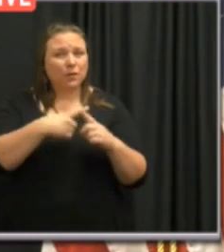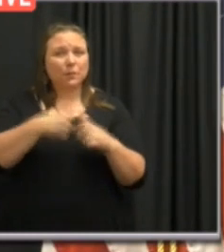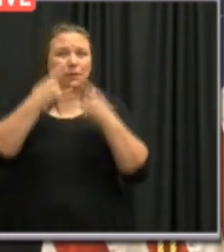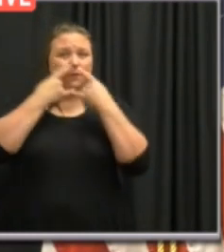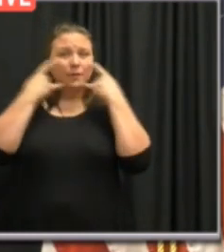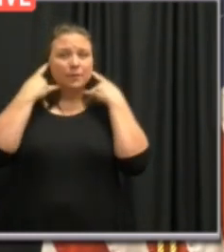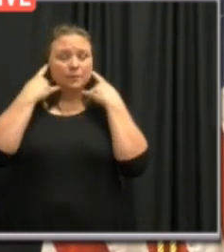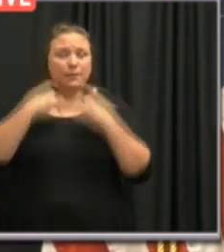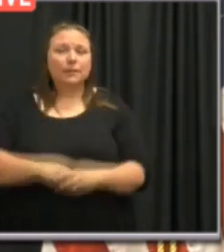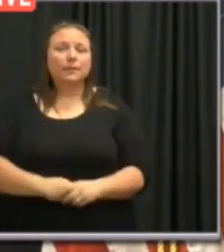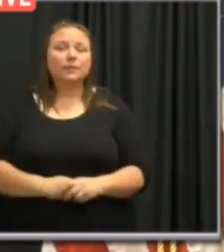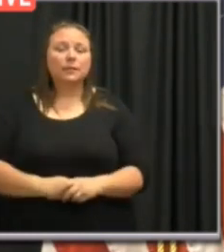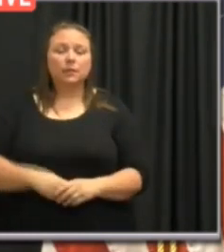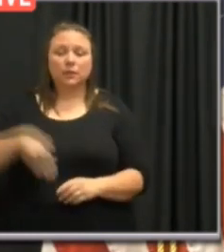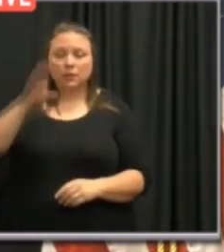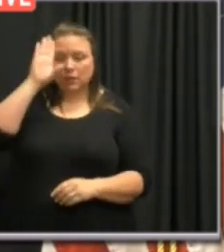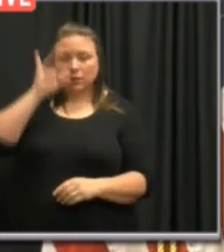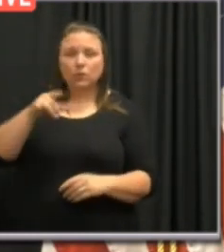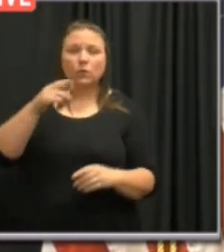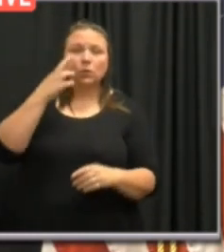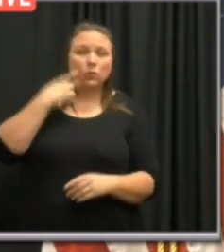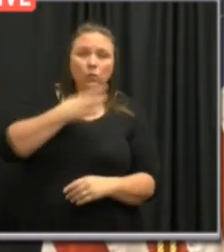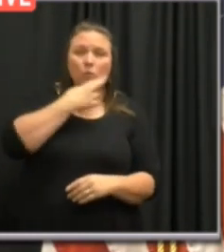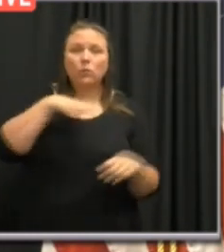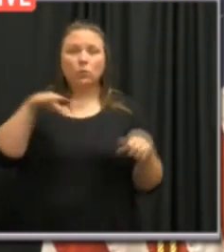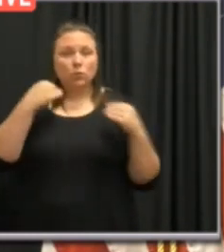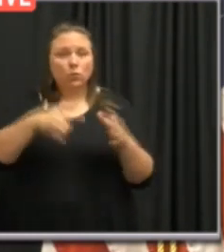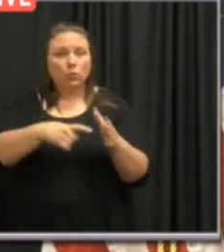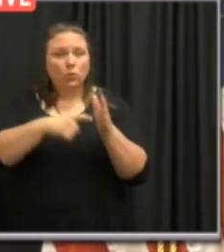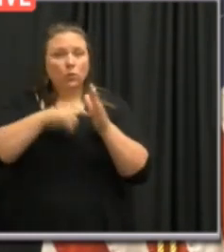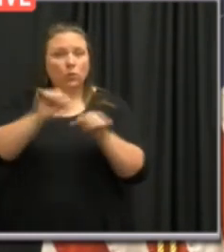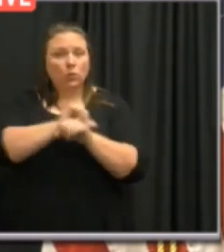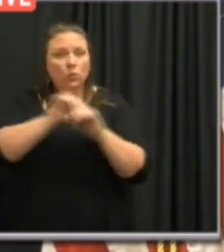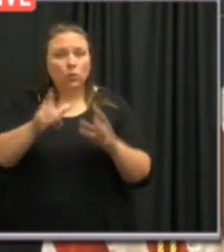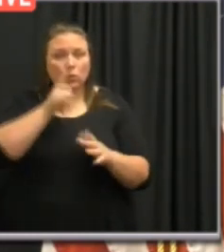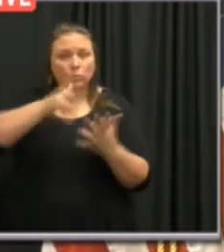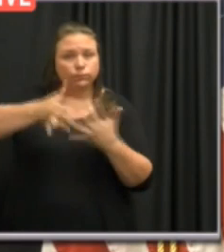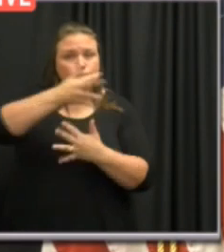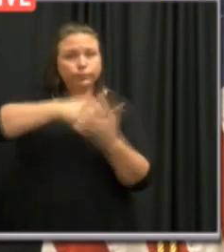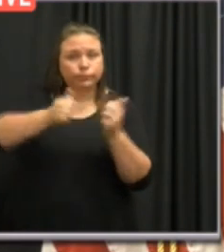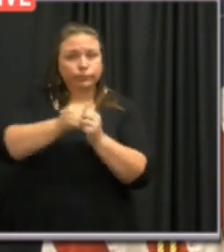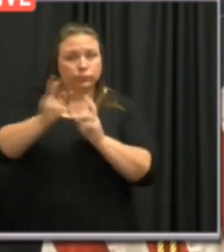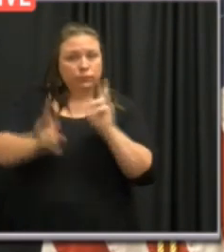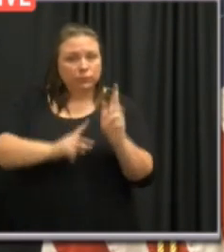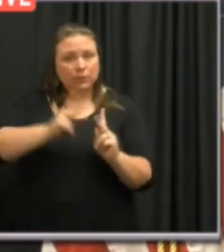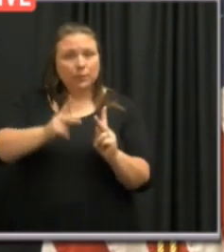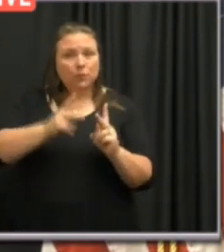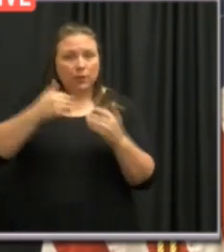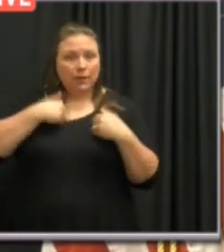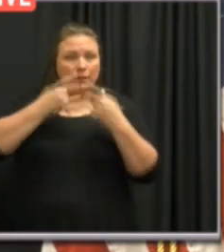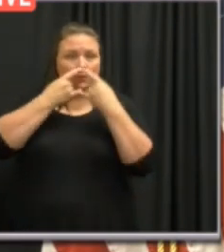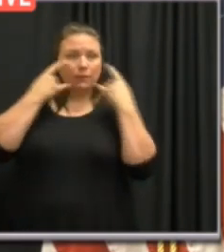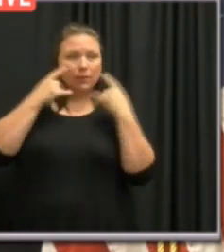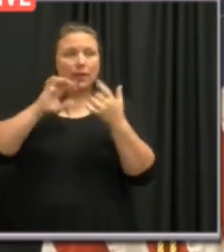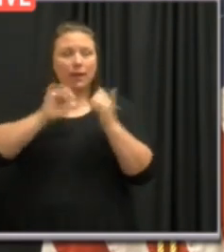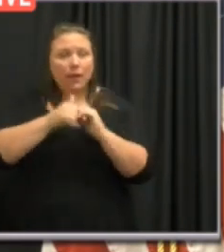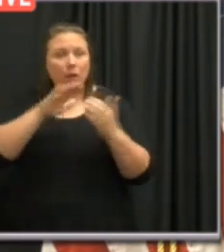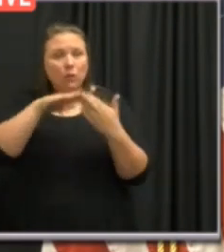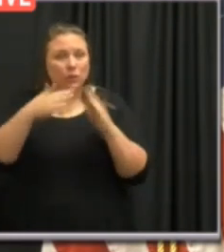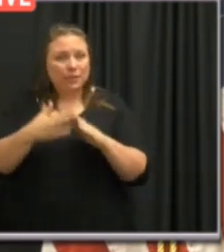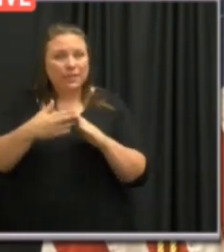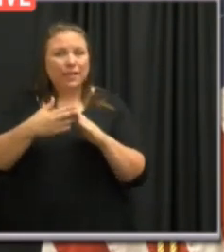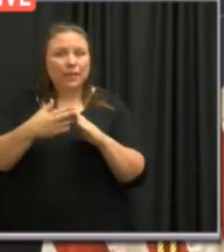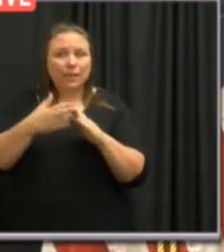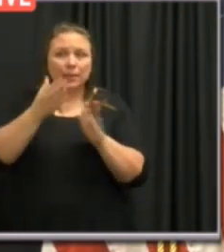masks. We know restaurants and stores require employees who deal with the public to wear face masks. How does the city plan to